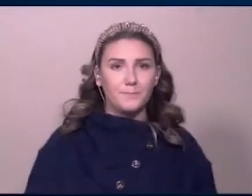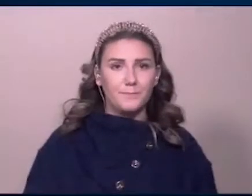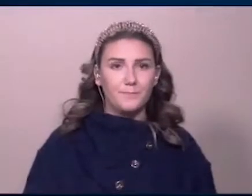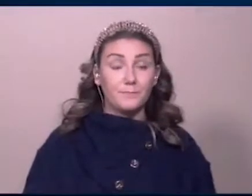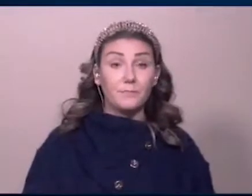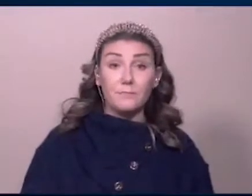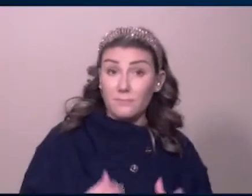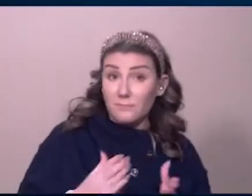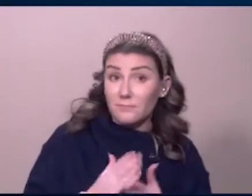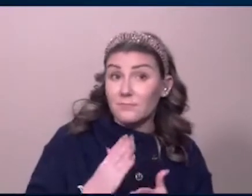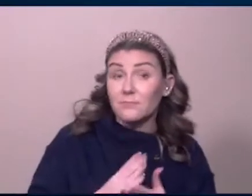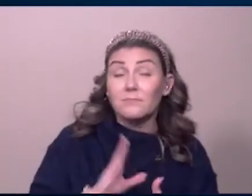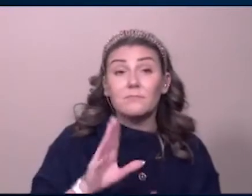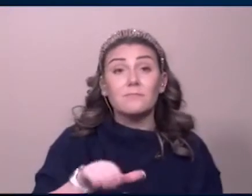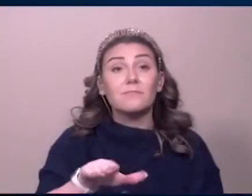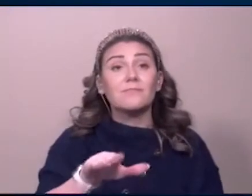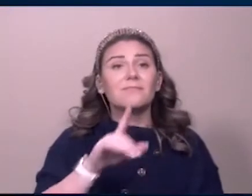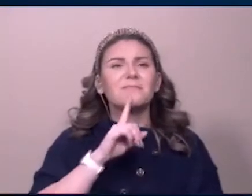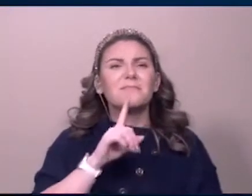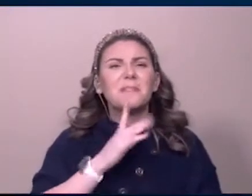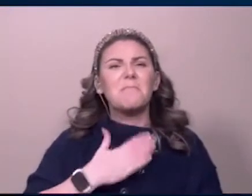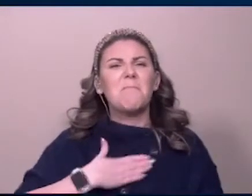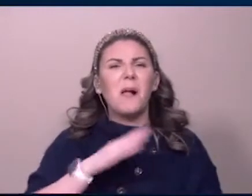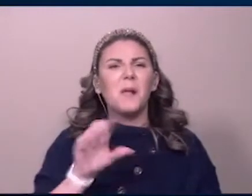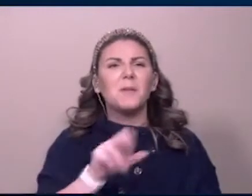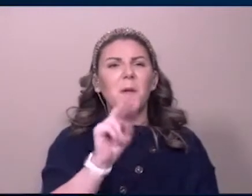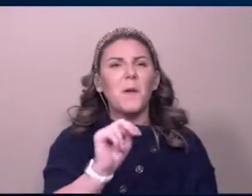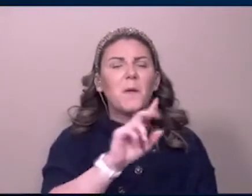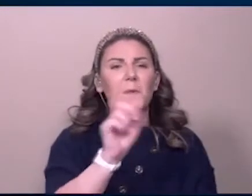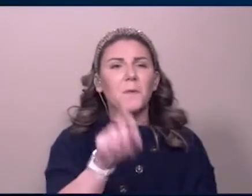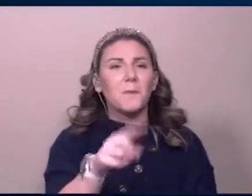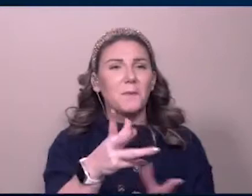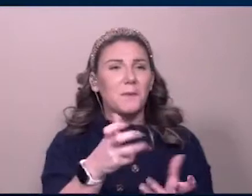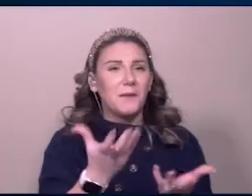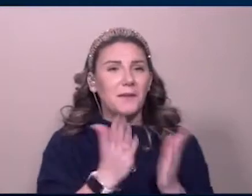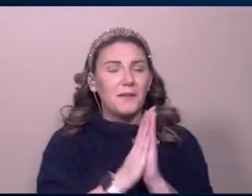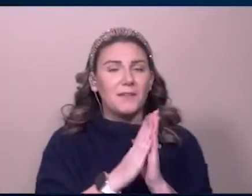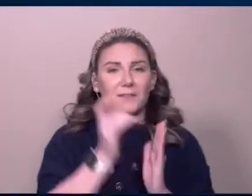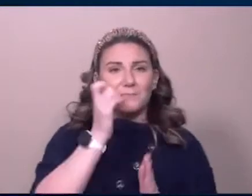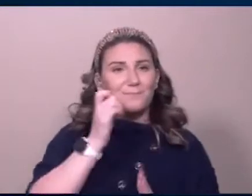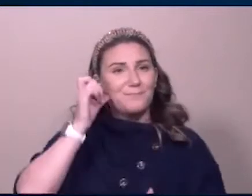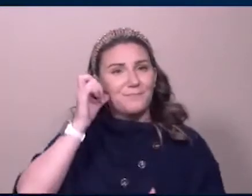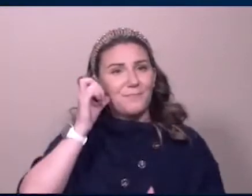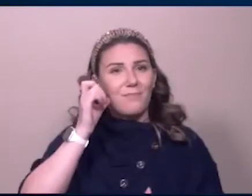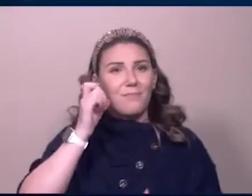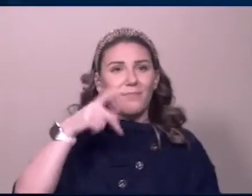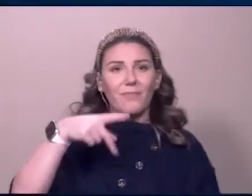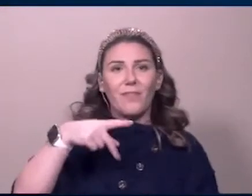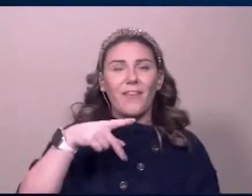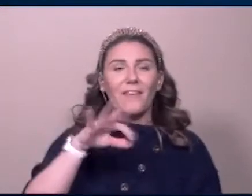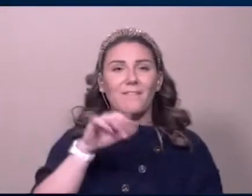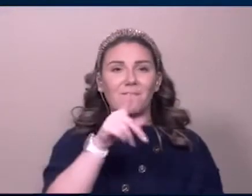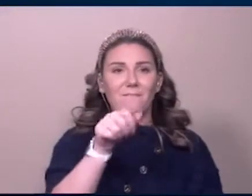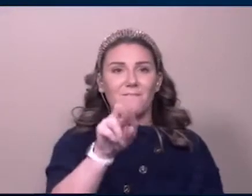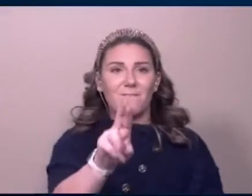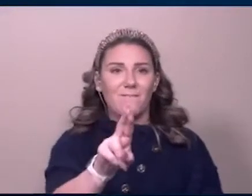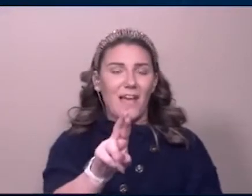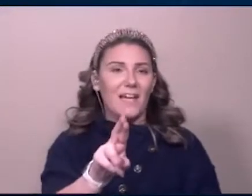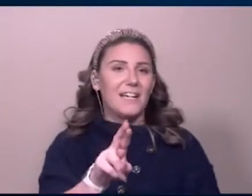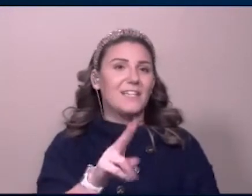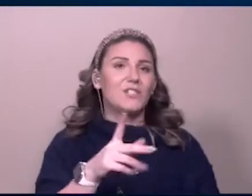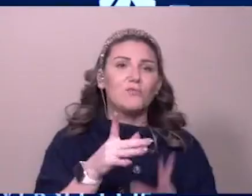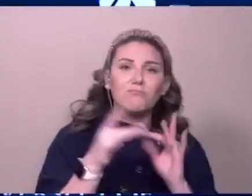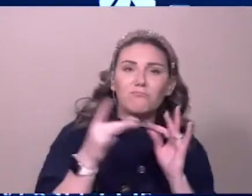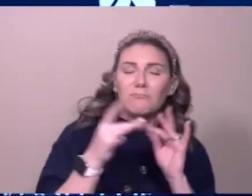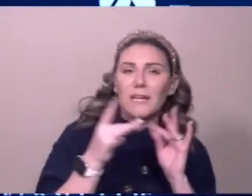right, Dr. Scrimshire, I have my own question I want to ask you. Here we go. Yesterday, the Pfizer is talking about the 2-drug regimen for children,